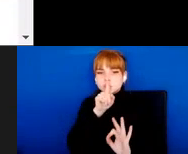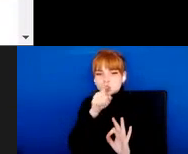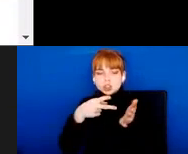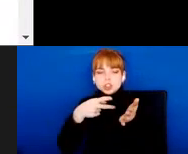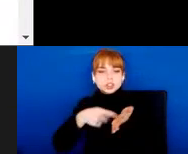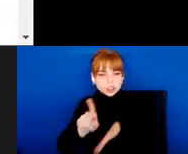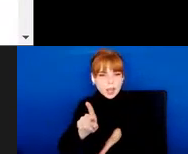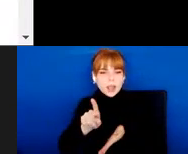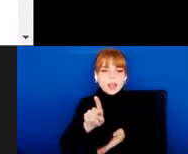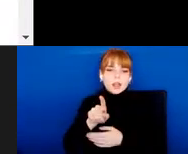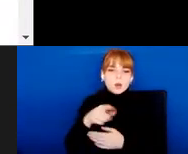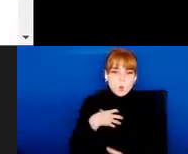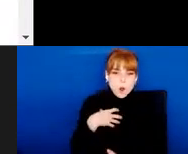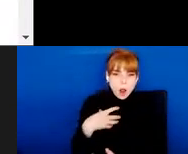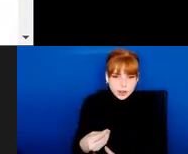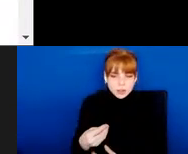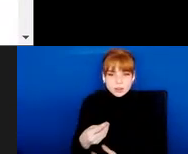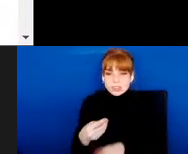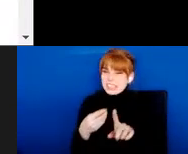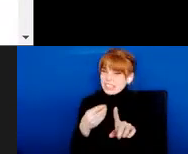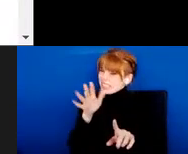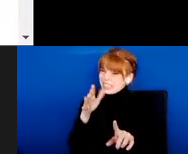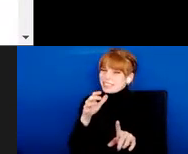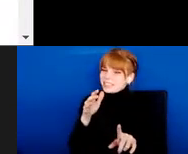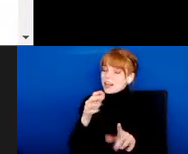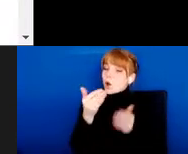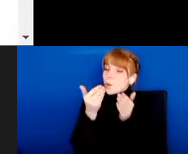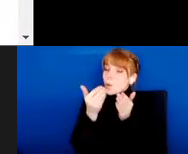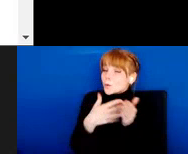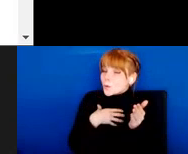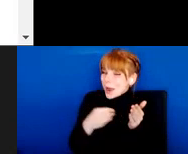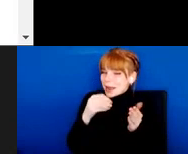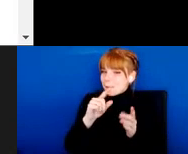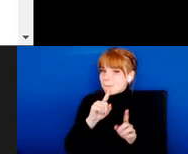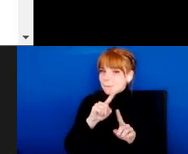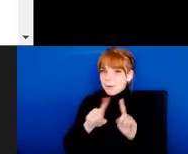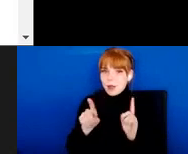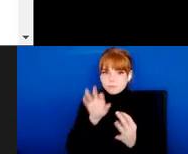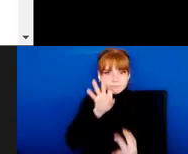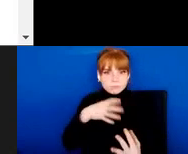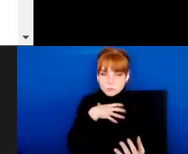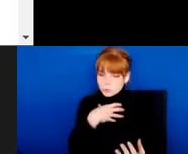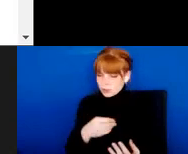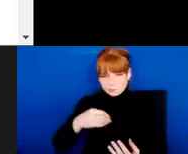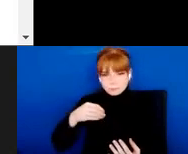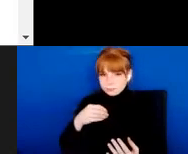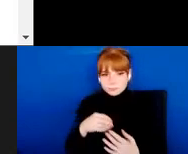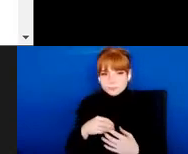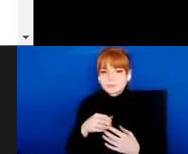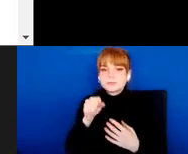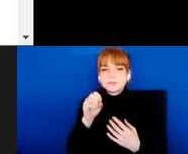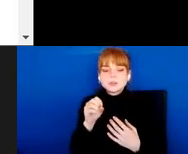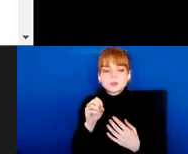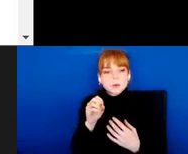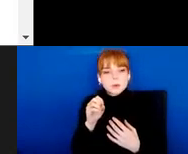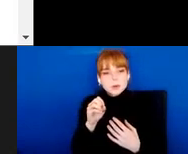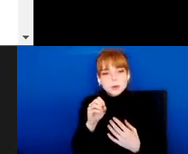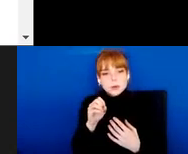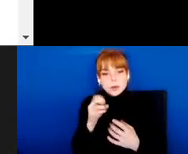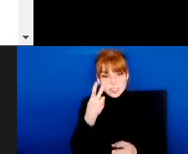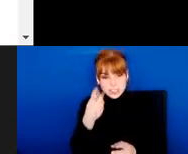right next to the red. It's not quite white, it's close, but not quite. And if I look and see in this image, that